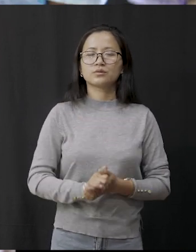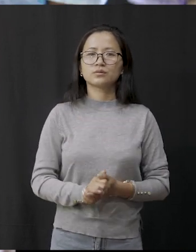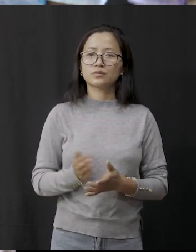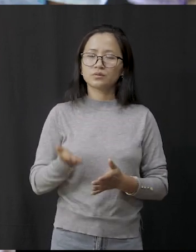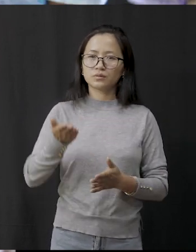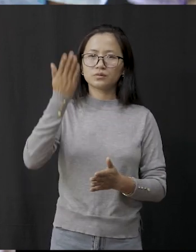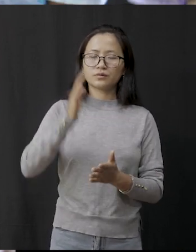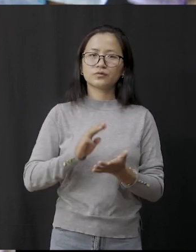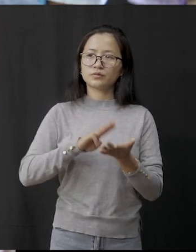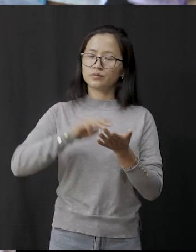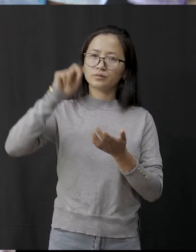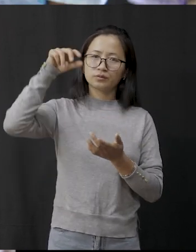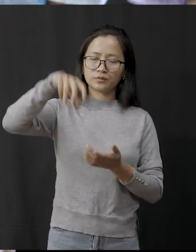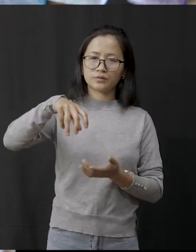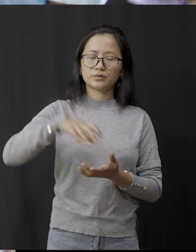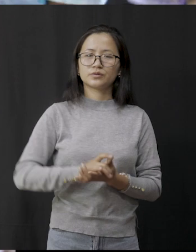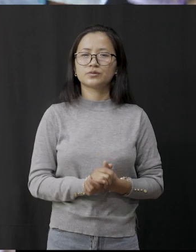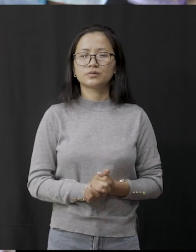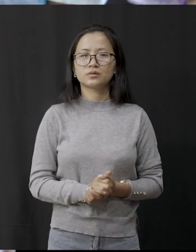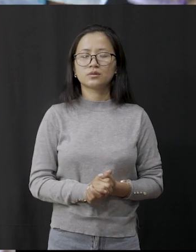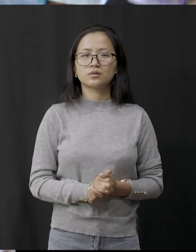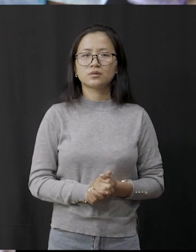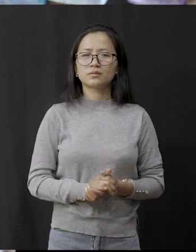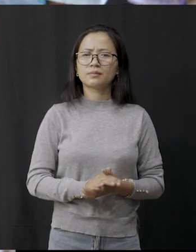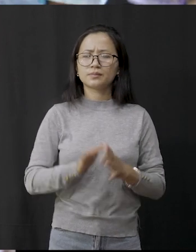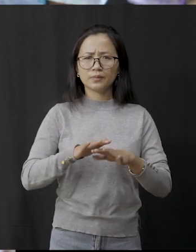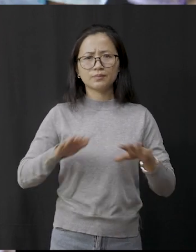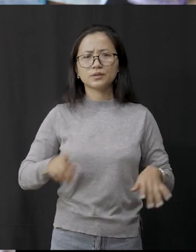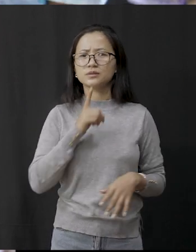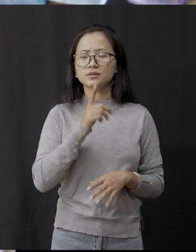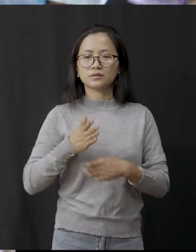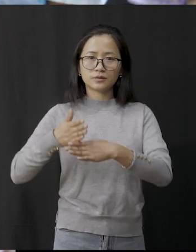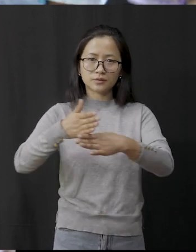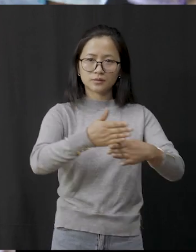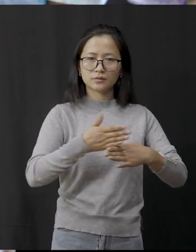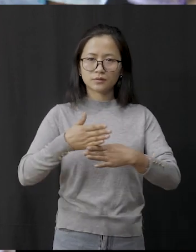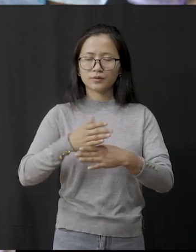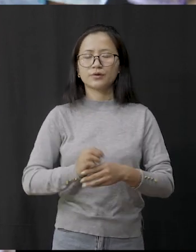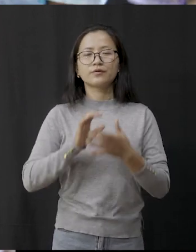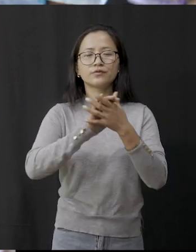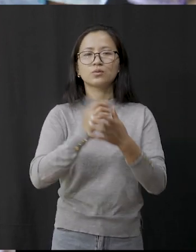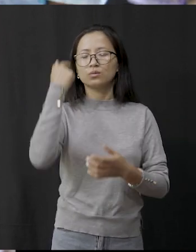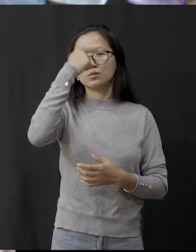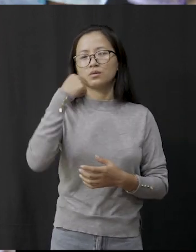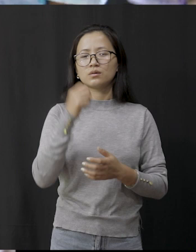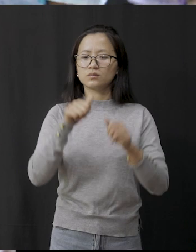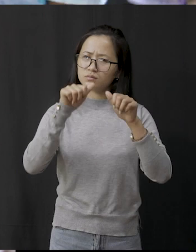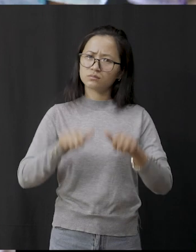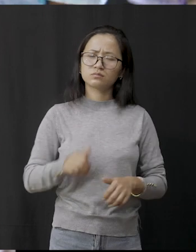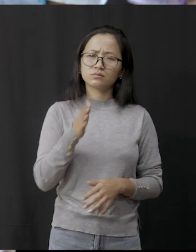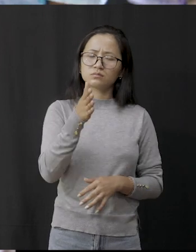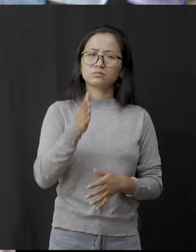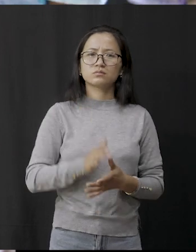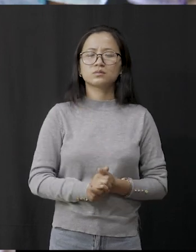the nation. So students, you must tell and share your friends who are unable to